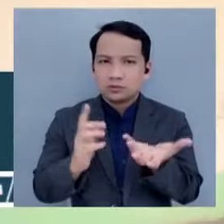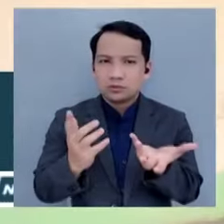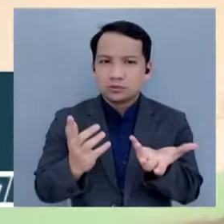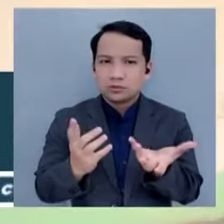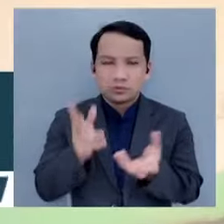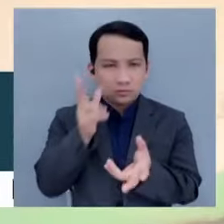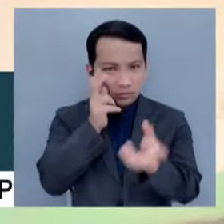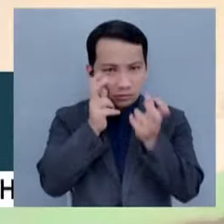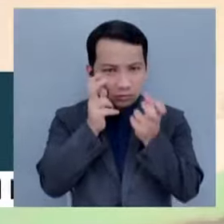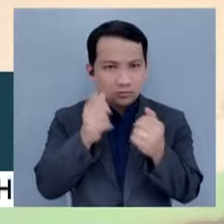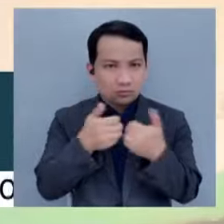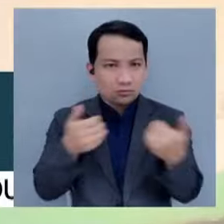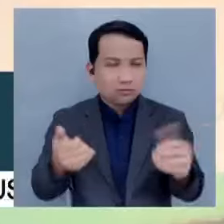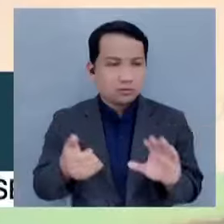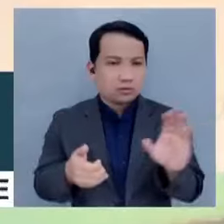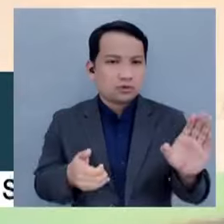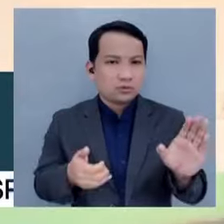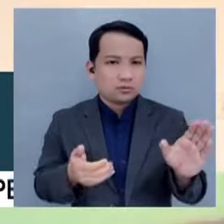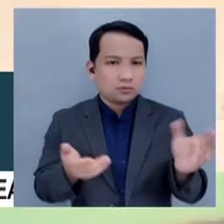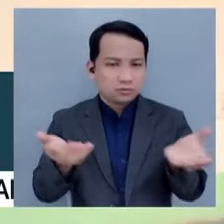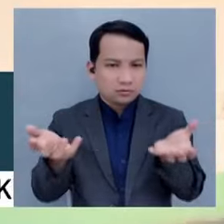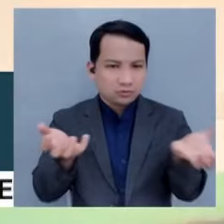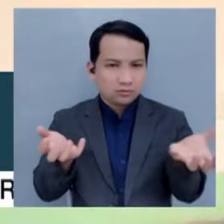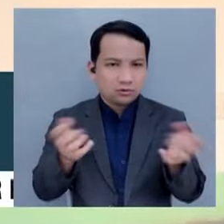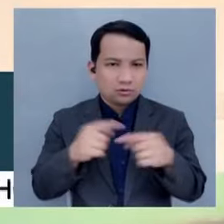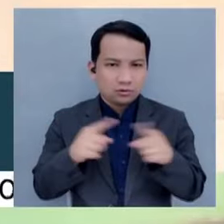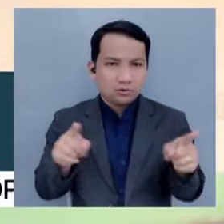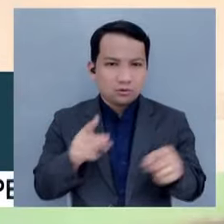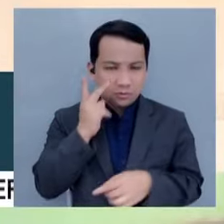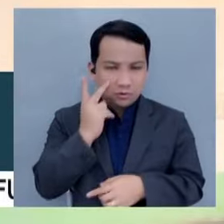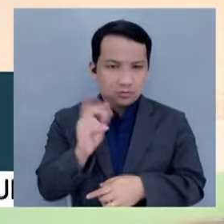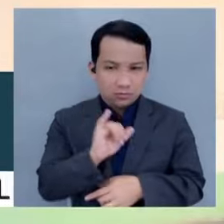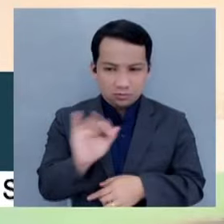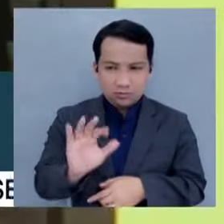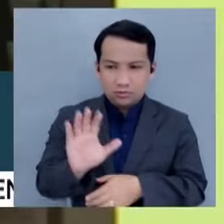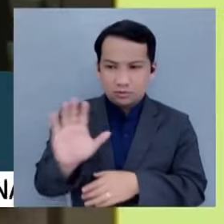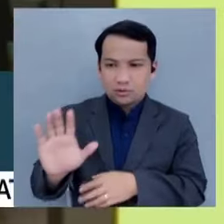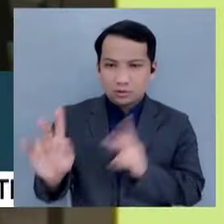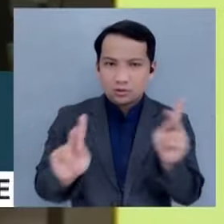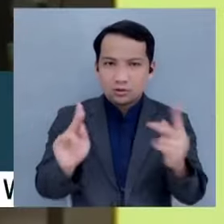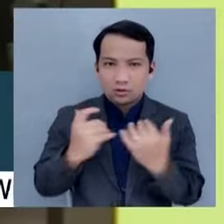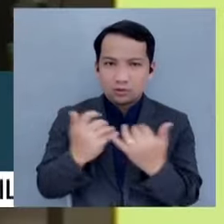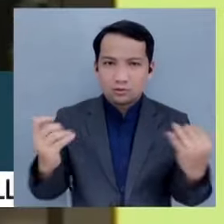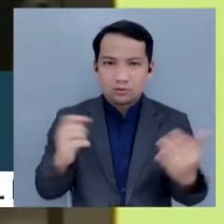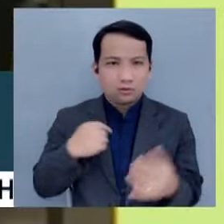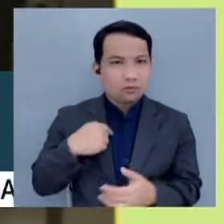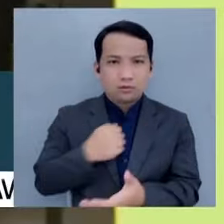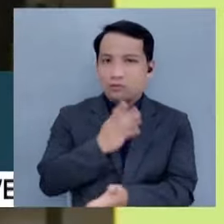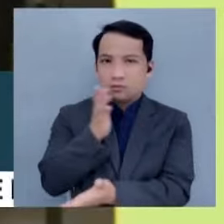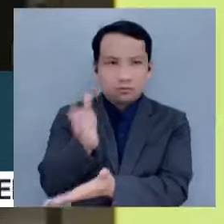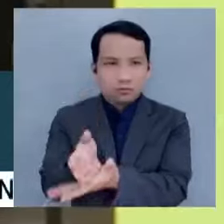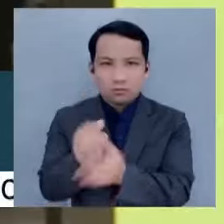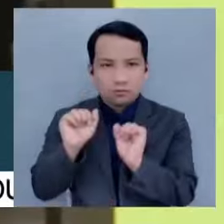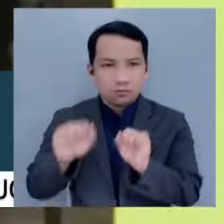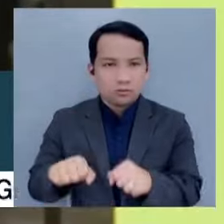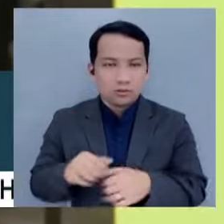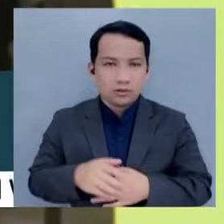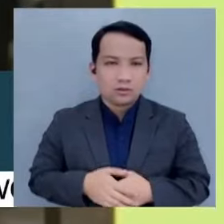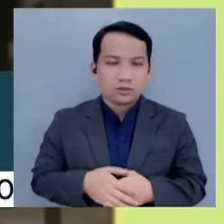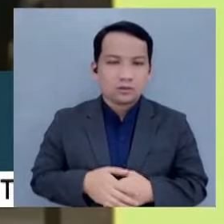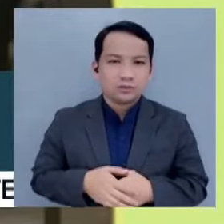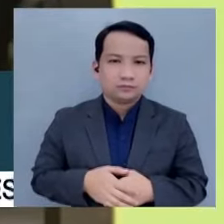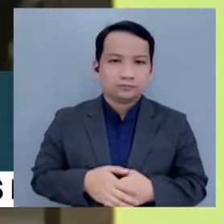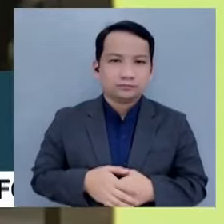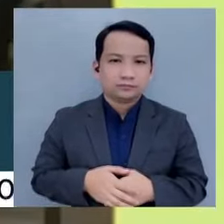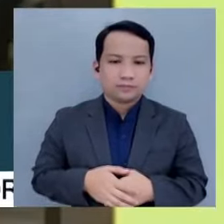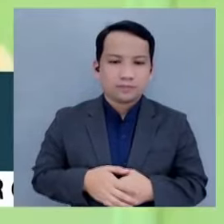both sides, Ms. Carmina. And kung saan yung gusto ng tao, then I will go with that, Ms. Carmina. All right,